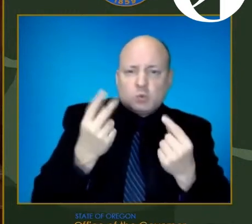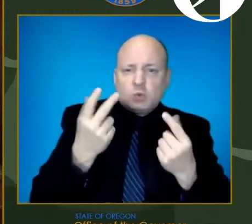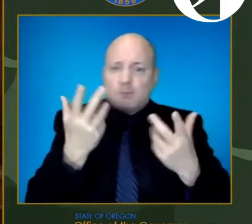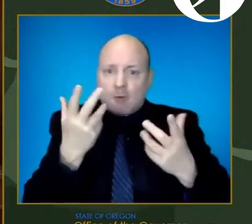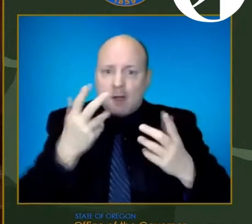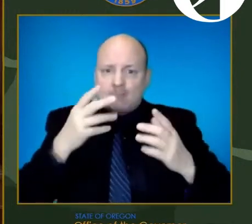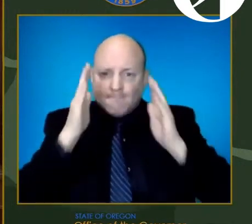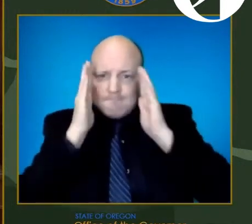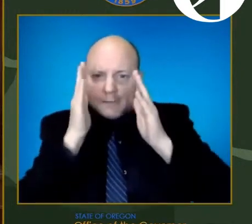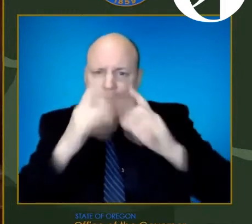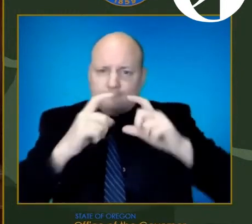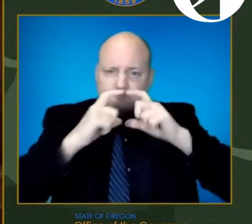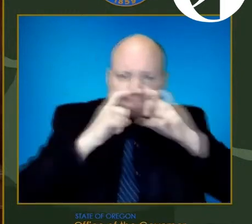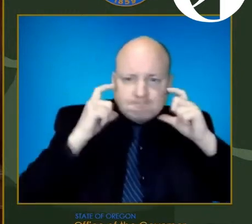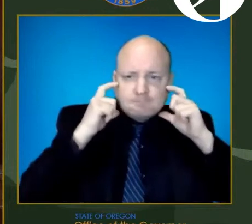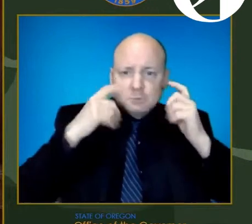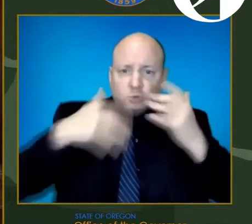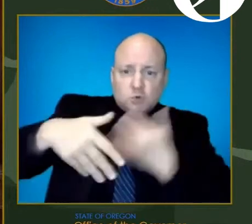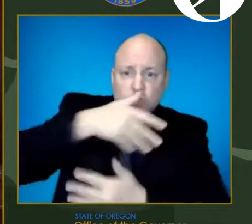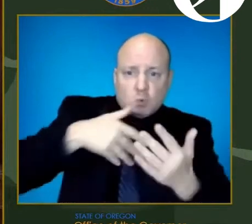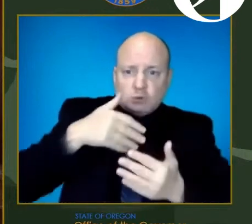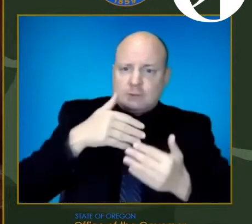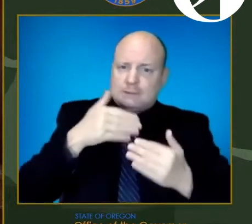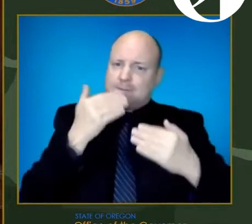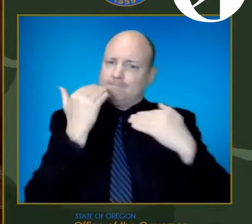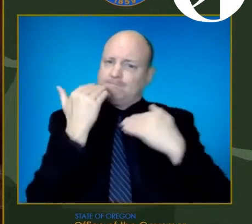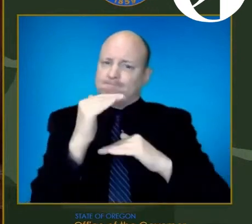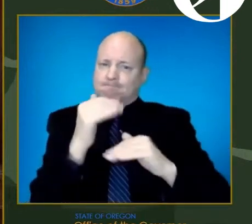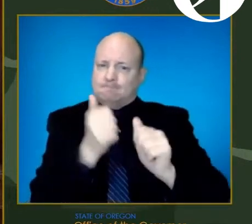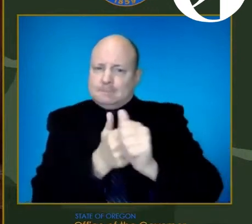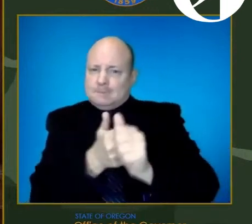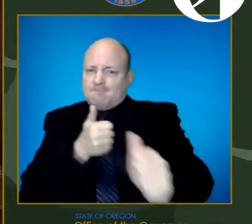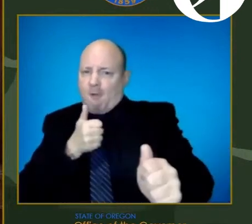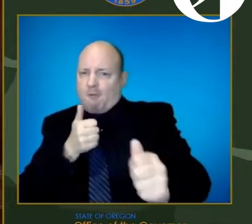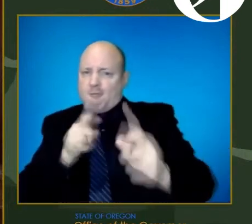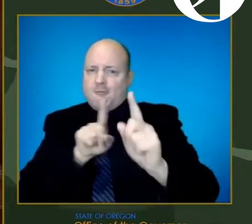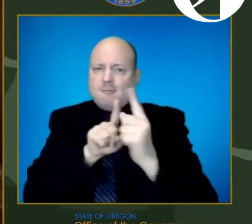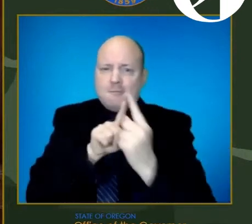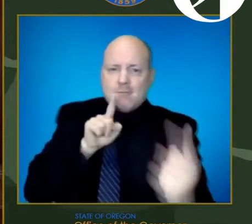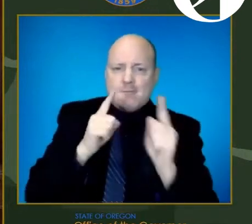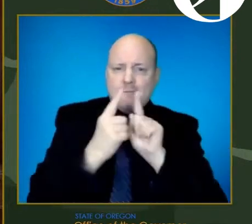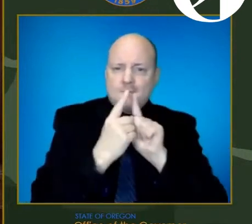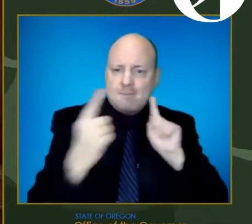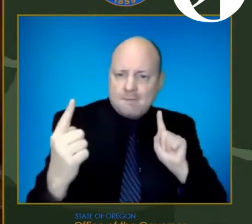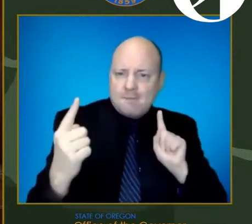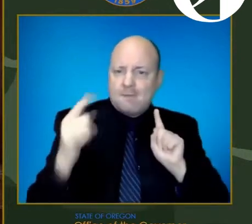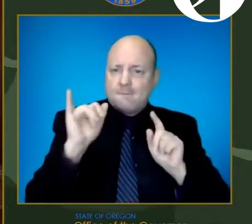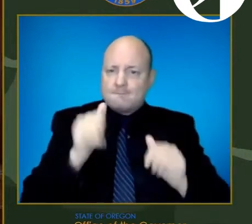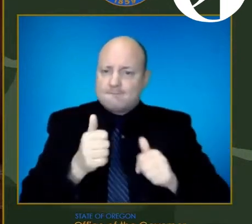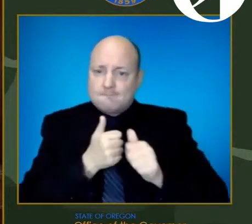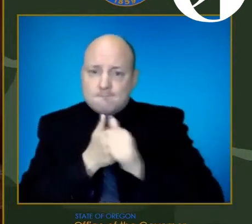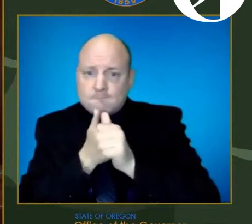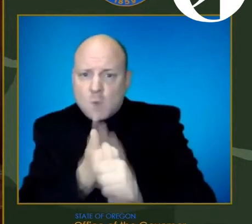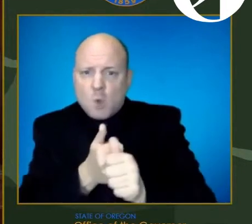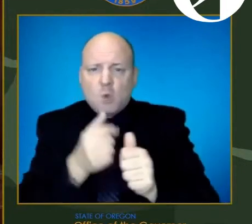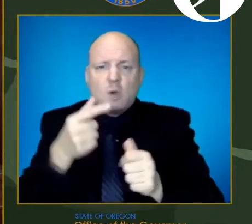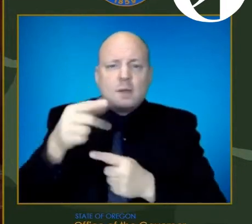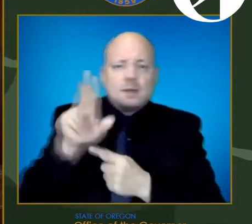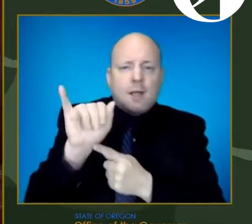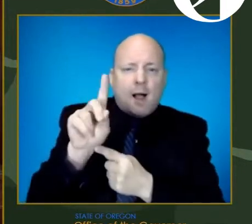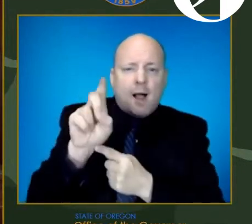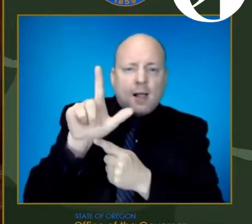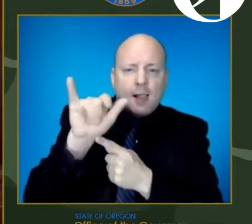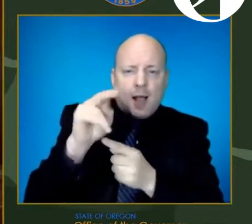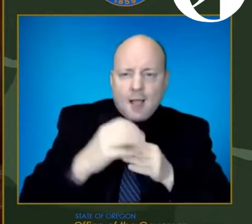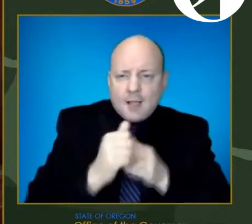gatherings, because we enforced health and safety rules in businesses, we as Oregonians will finish